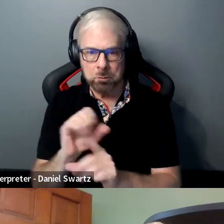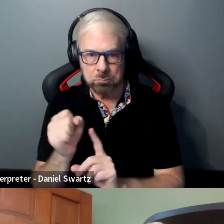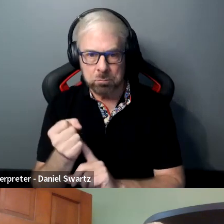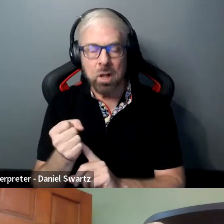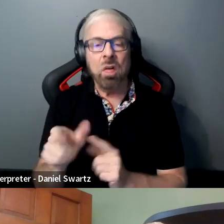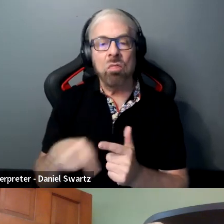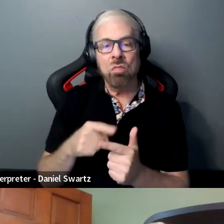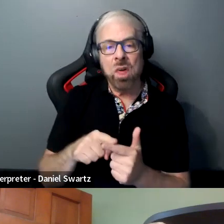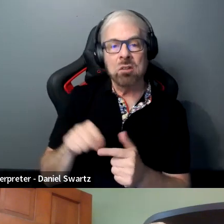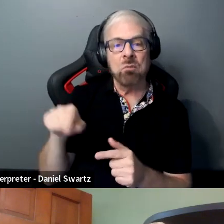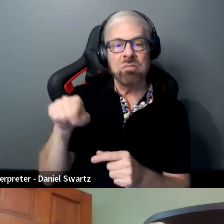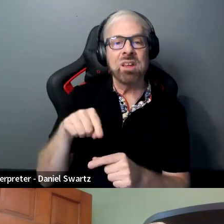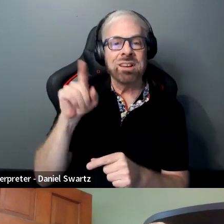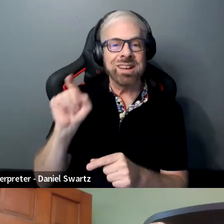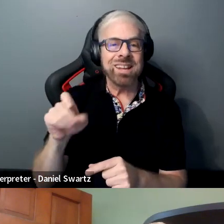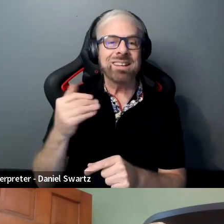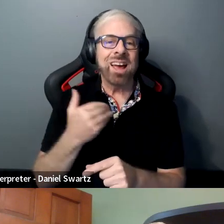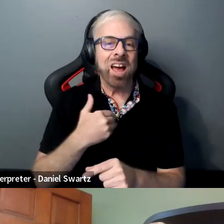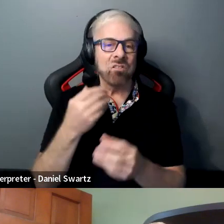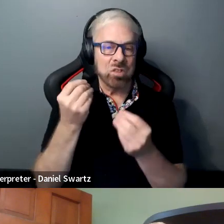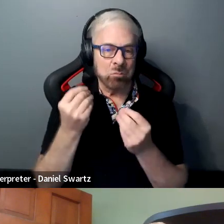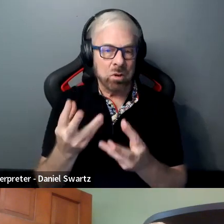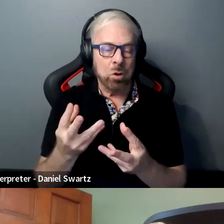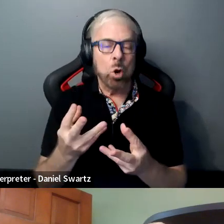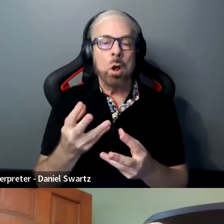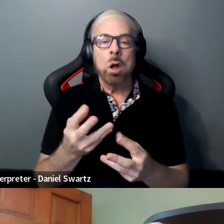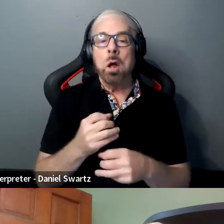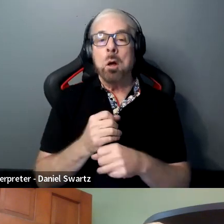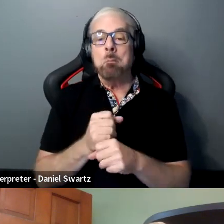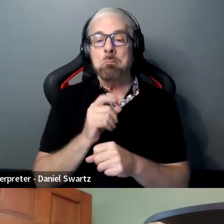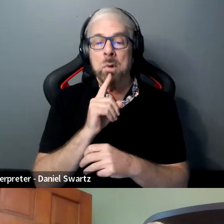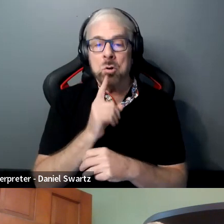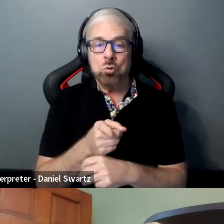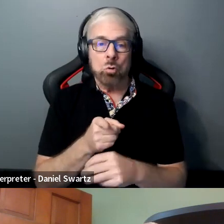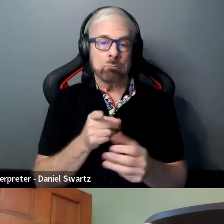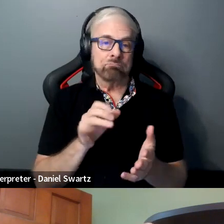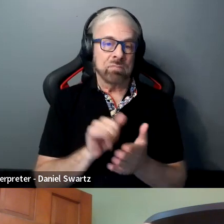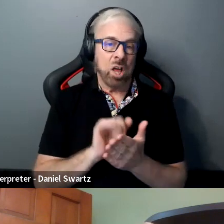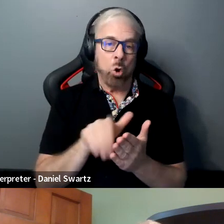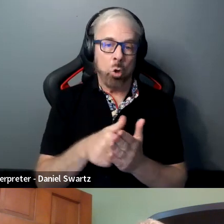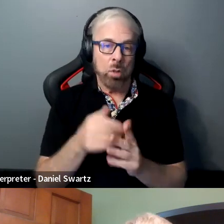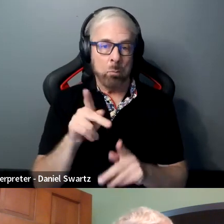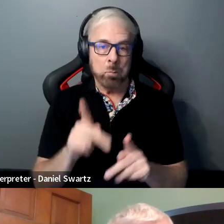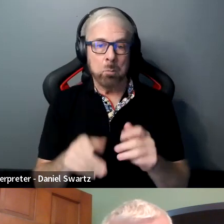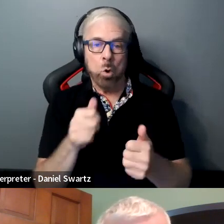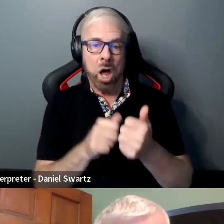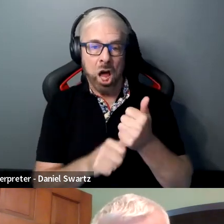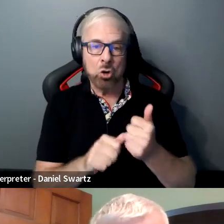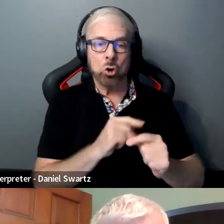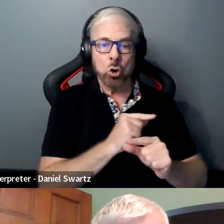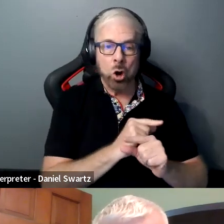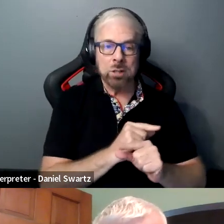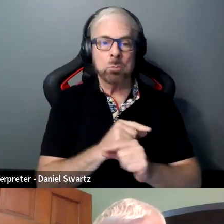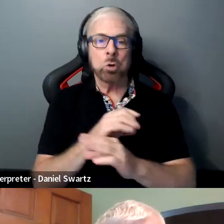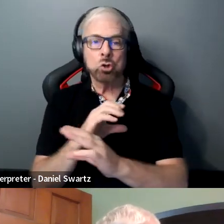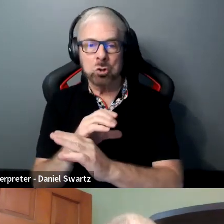to have the information needed to make sure that all the persons under guardianship and